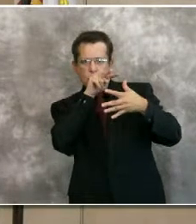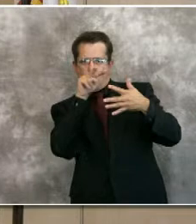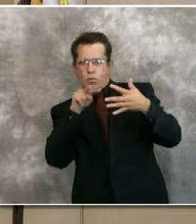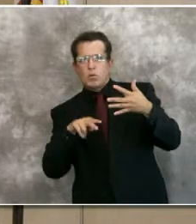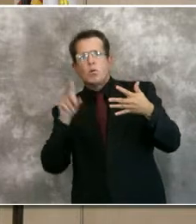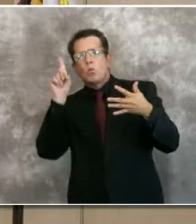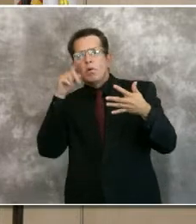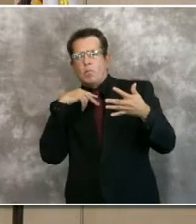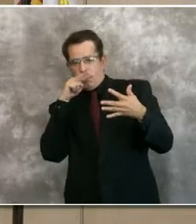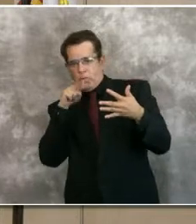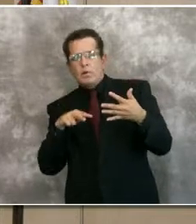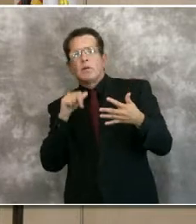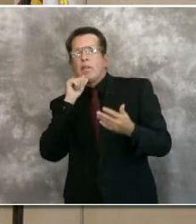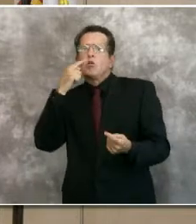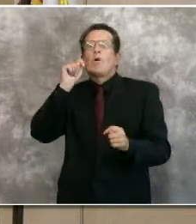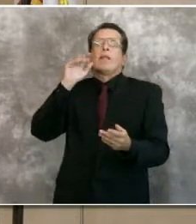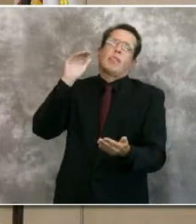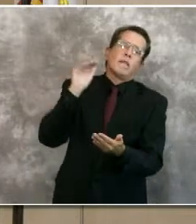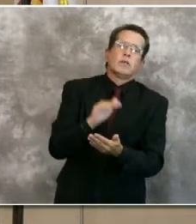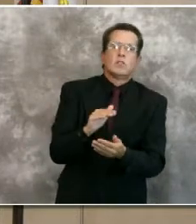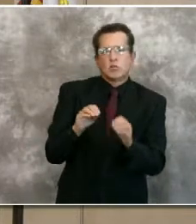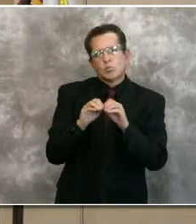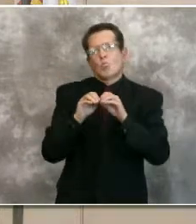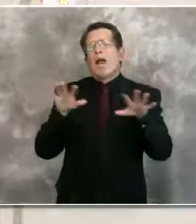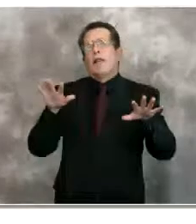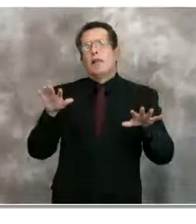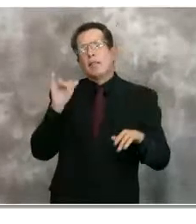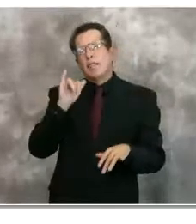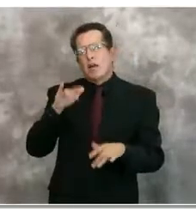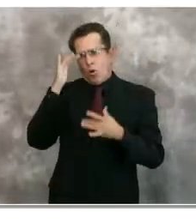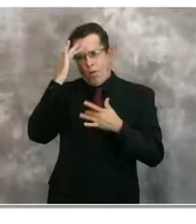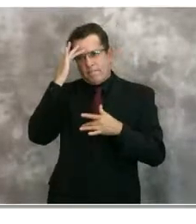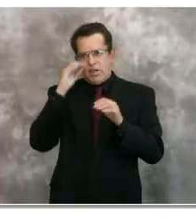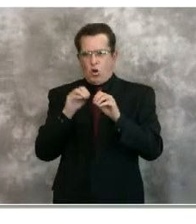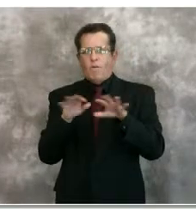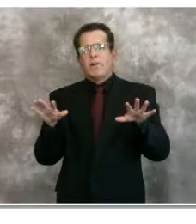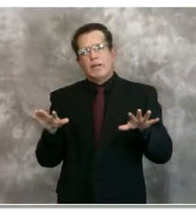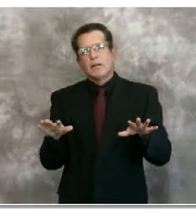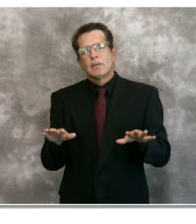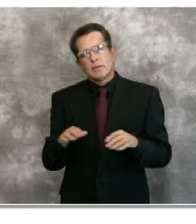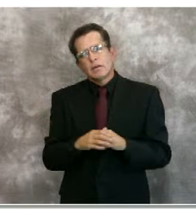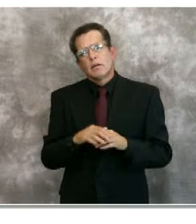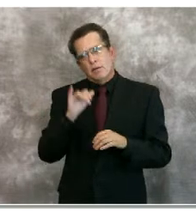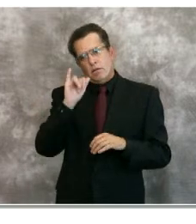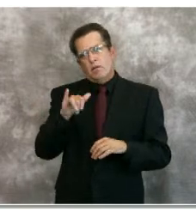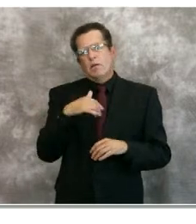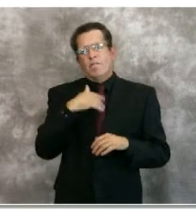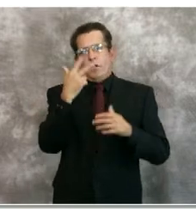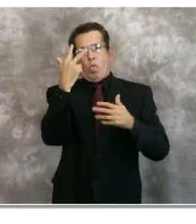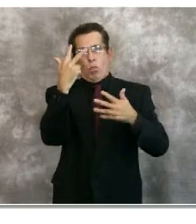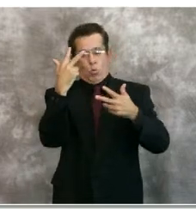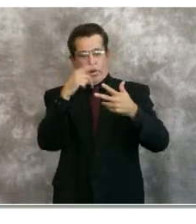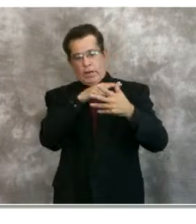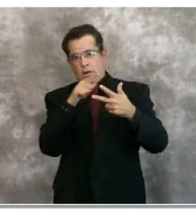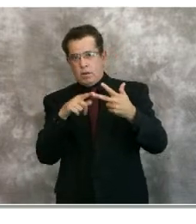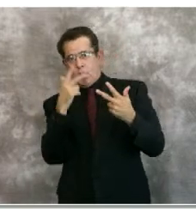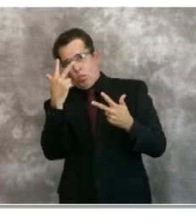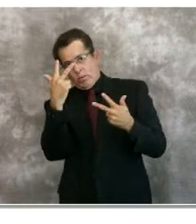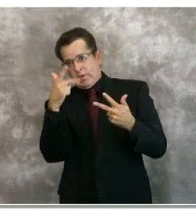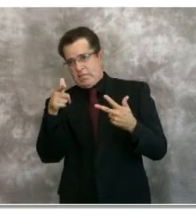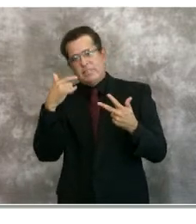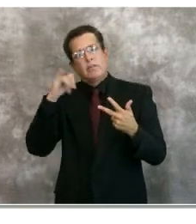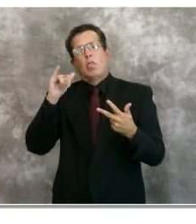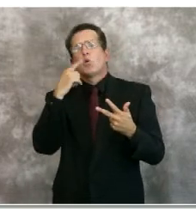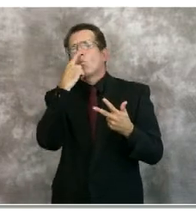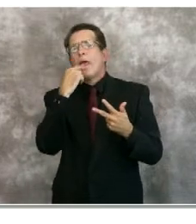are necessary to prevent the spread of COVID-19. And 3 of the 13 triggers are still in